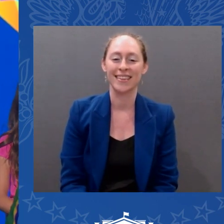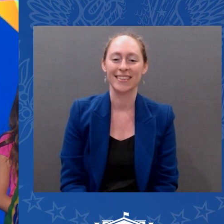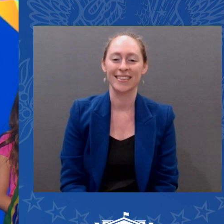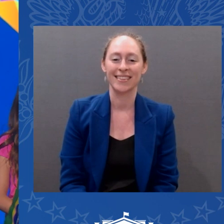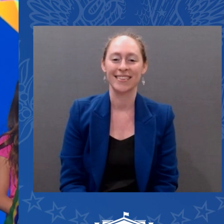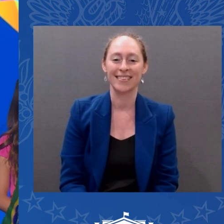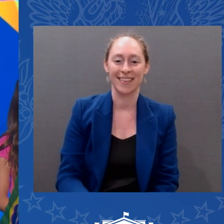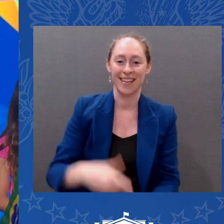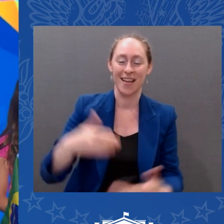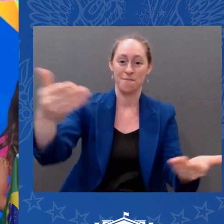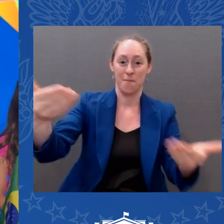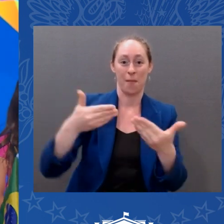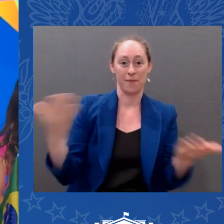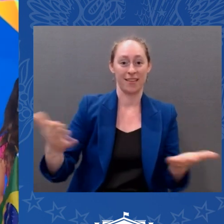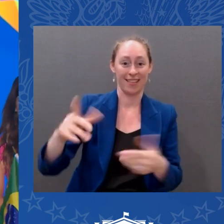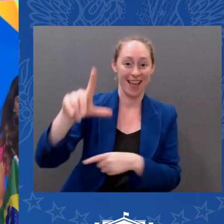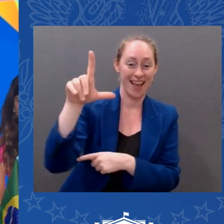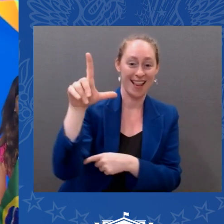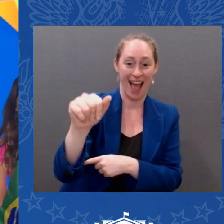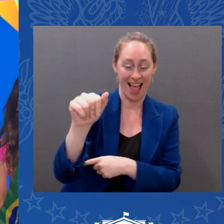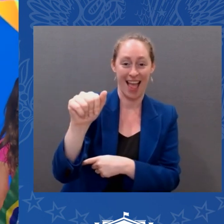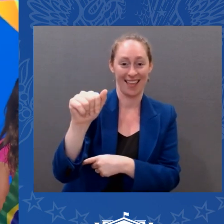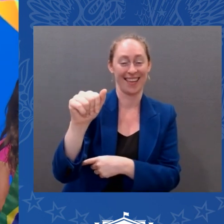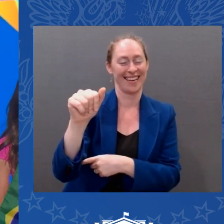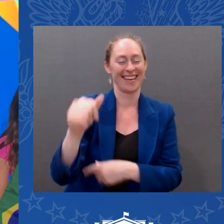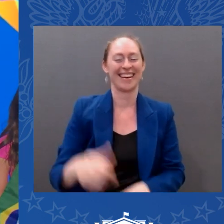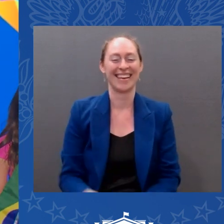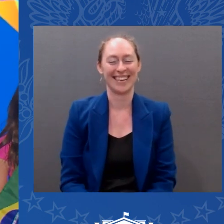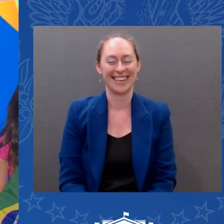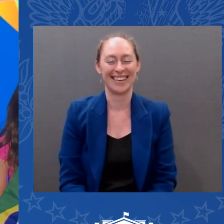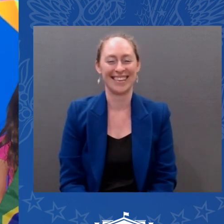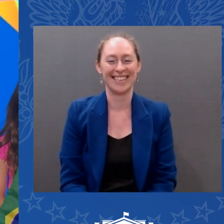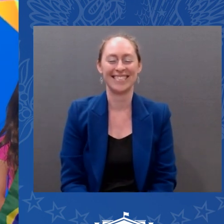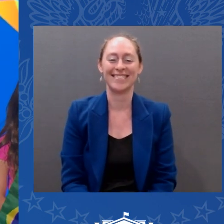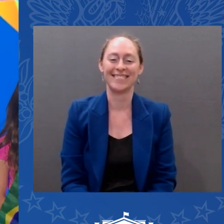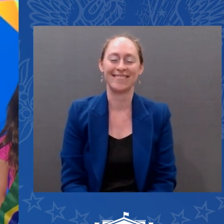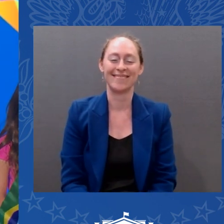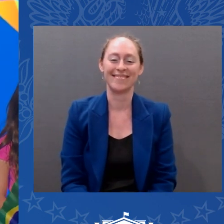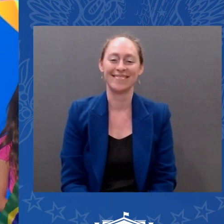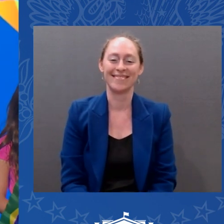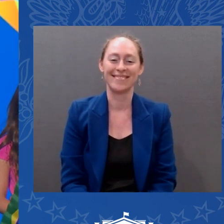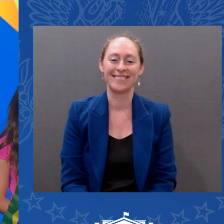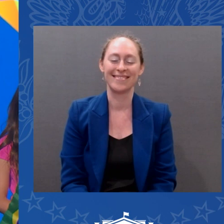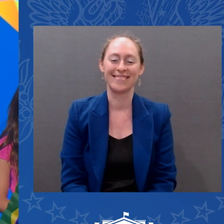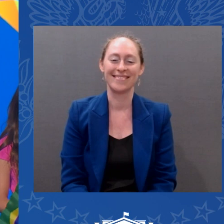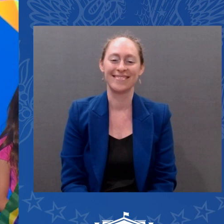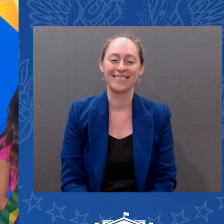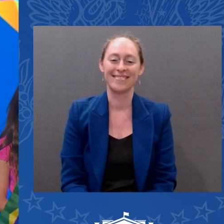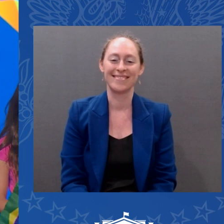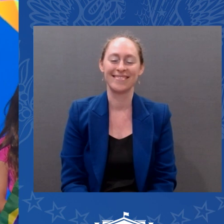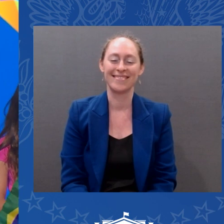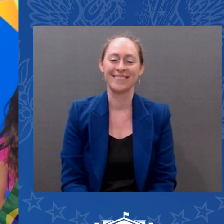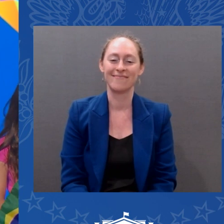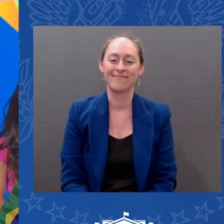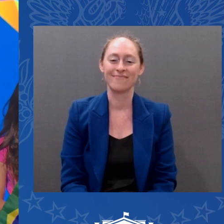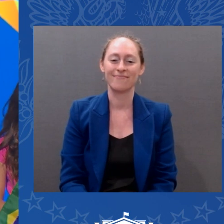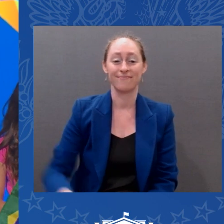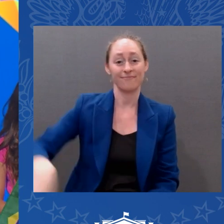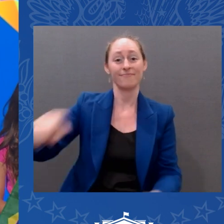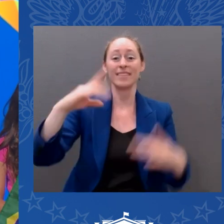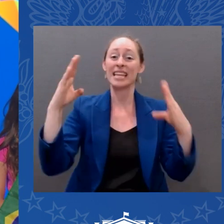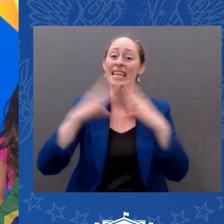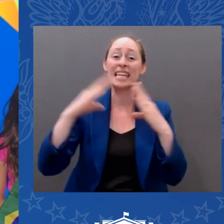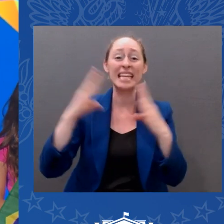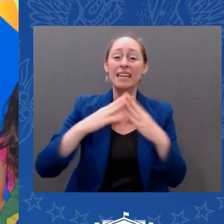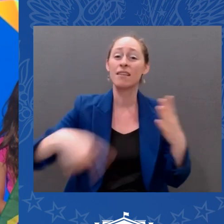belonging built by dreamers and doers from every corner of the hemisphere. Una ciudad donde todos